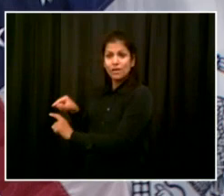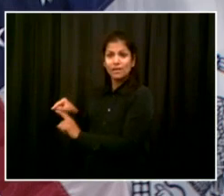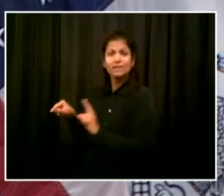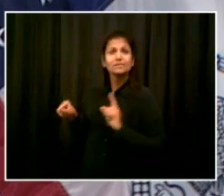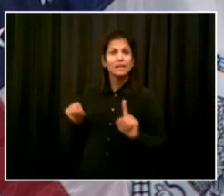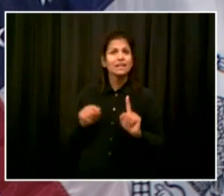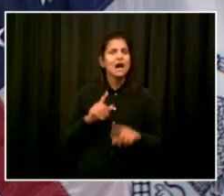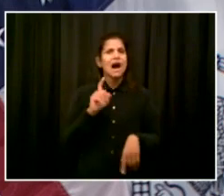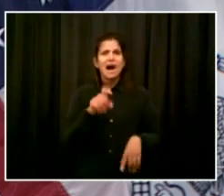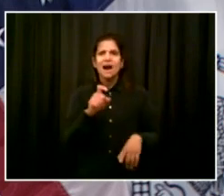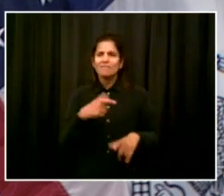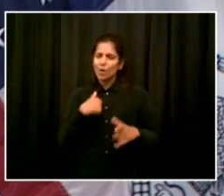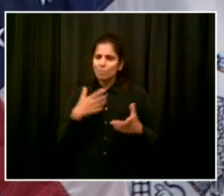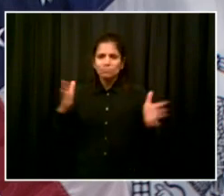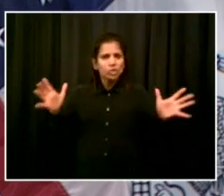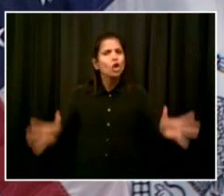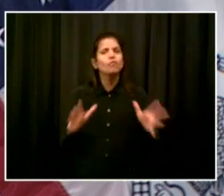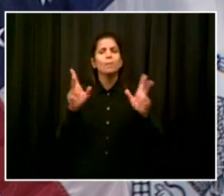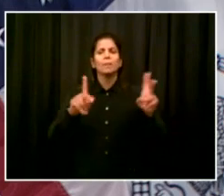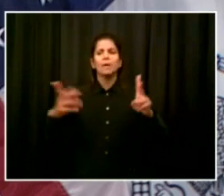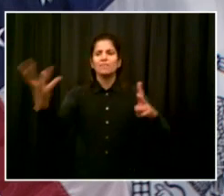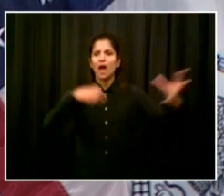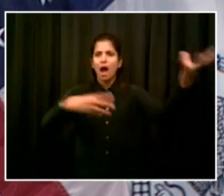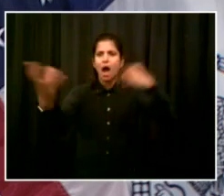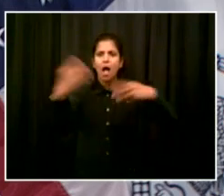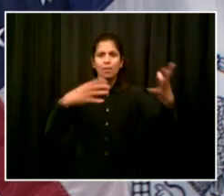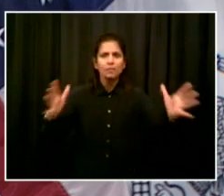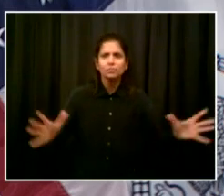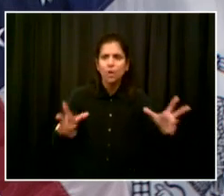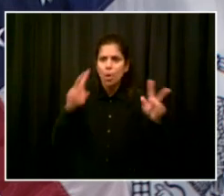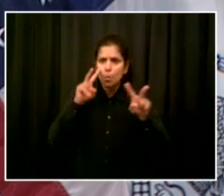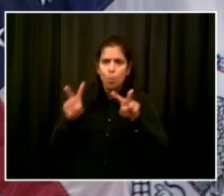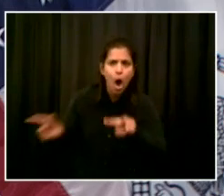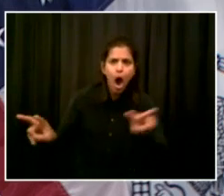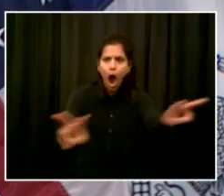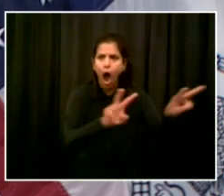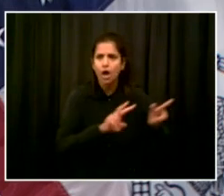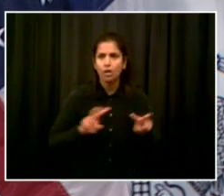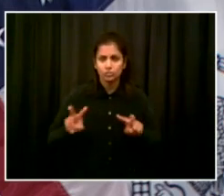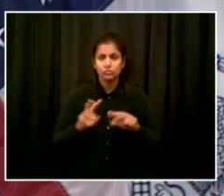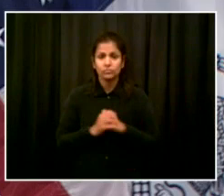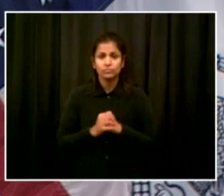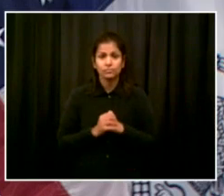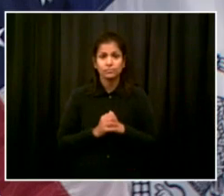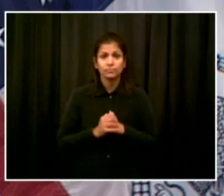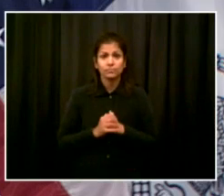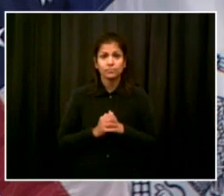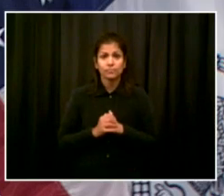we also have to protect people's lives out in our communities. If we get the prosecutions to start